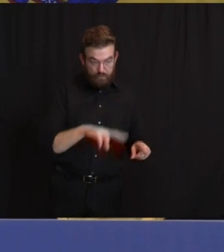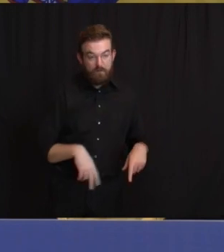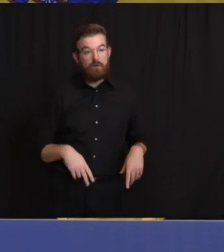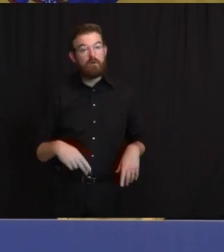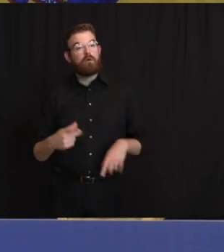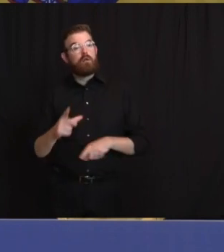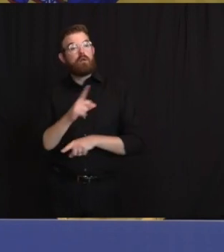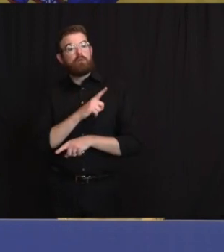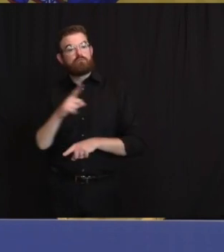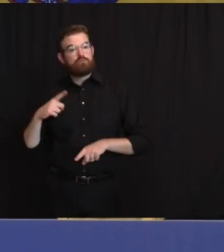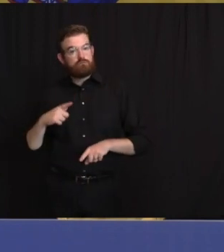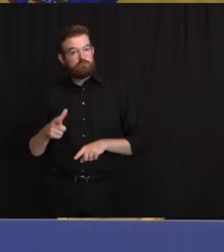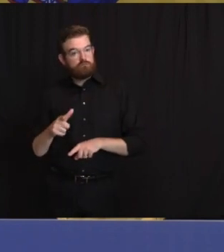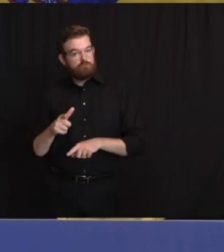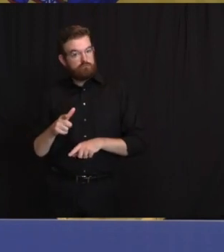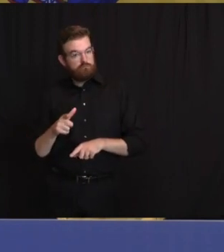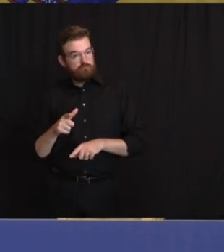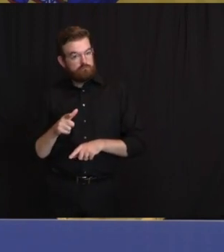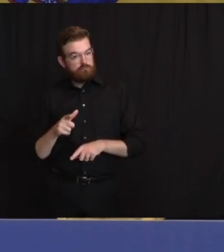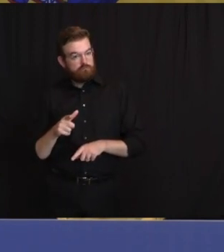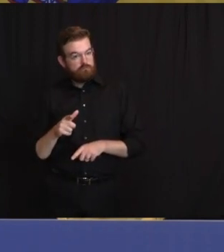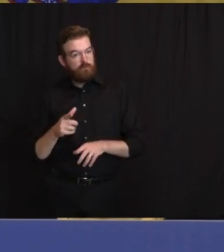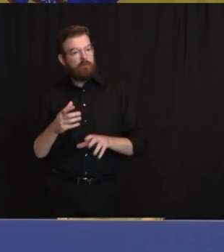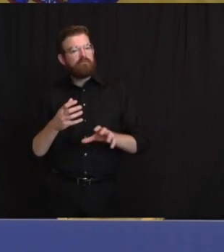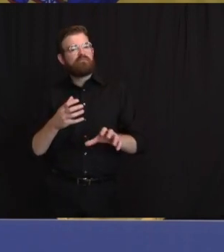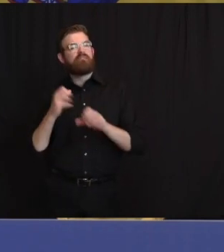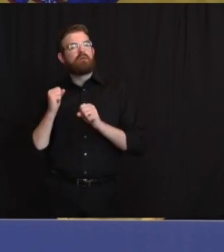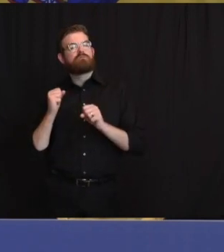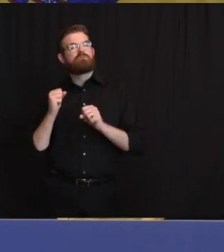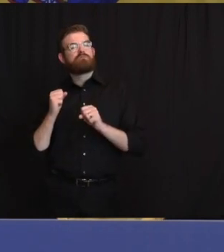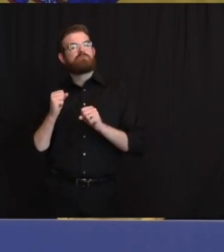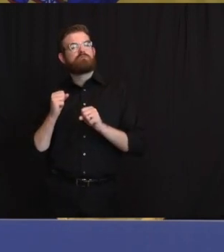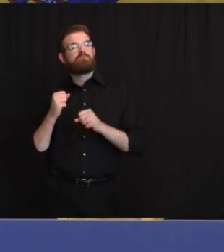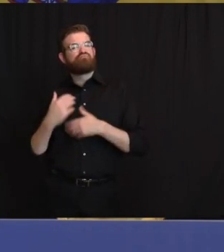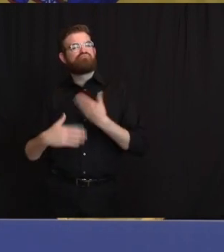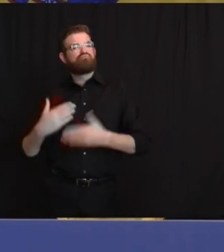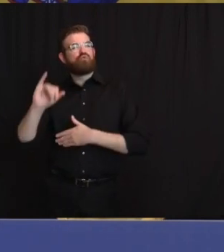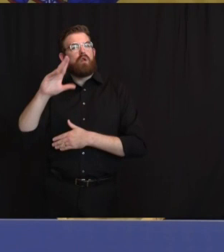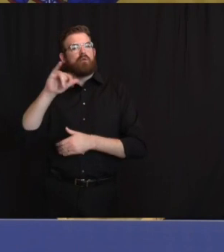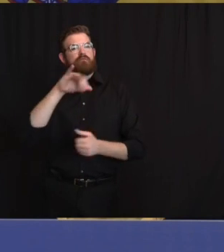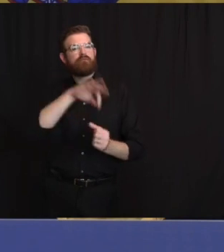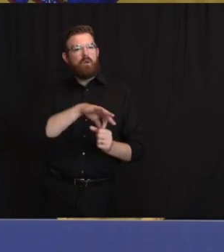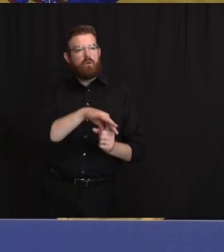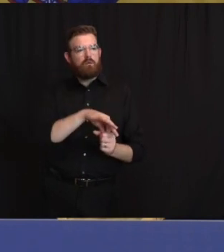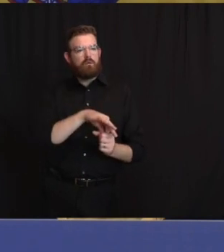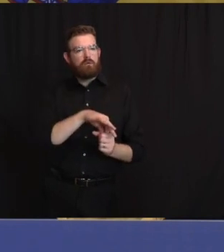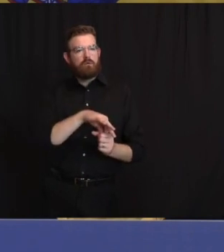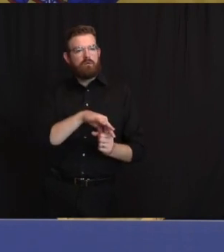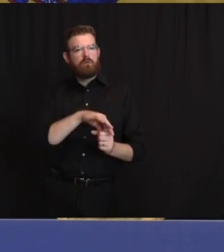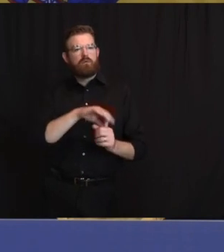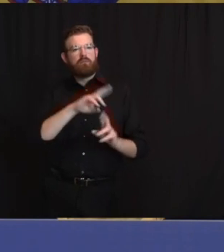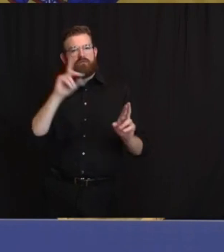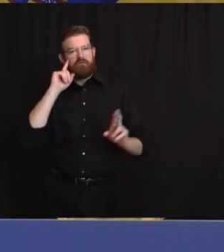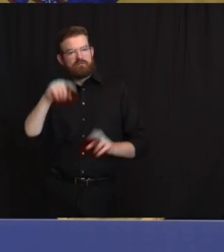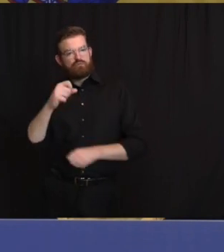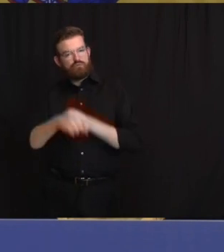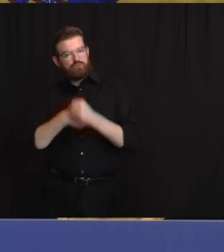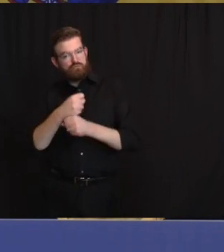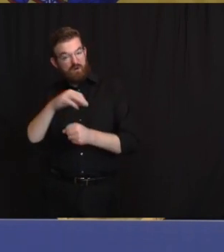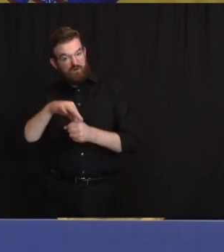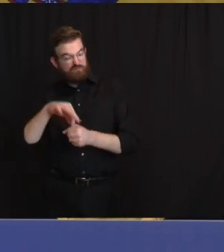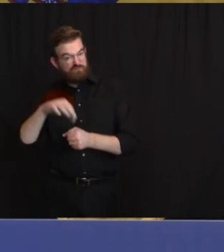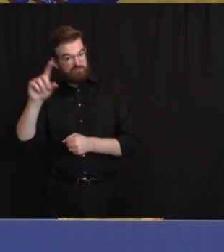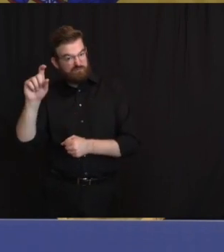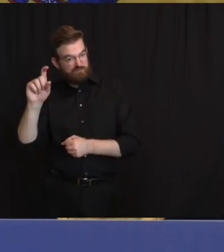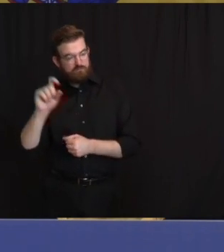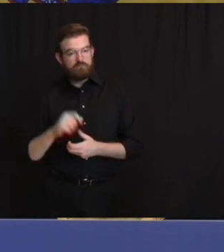early voting, or should fast track early voting in time for this year's elections? And then further, I know the